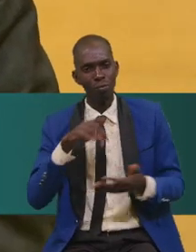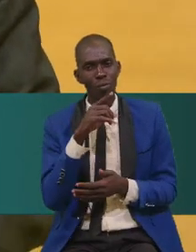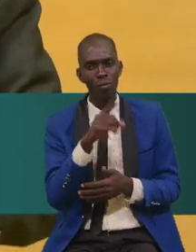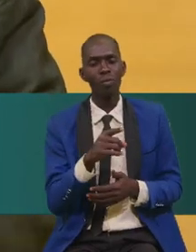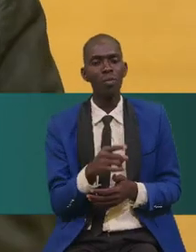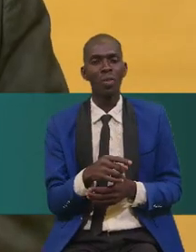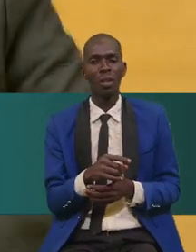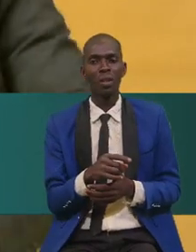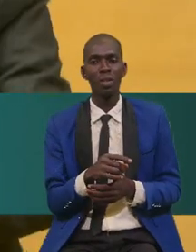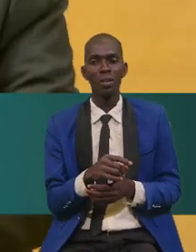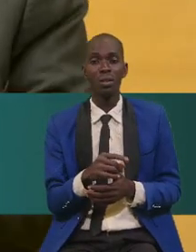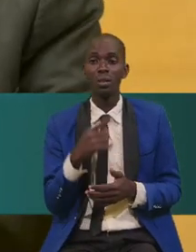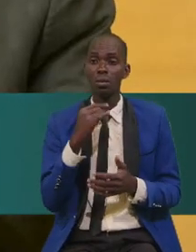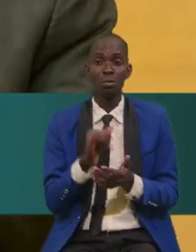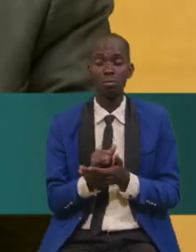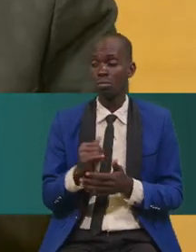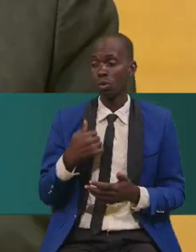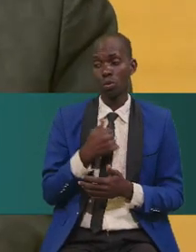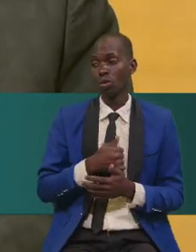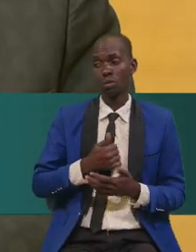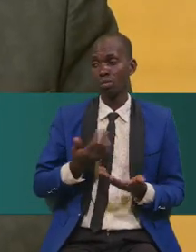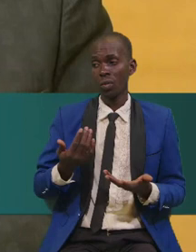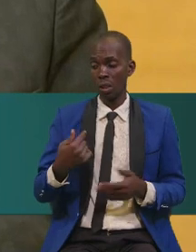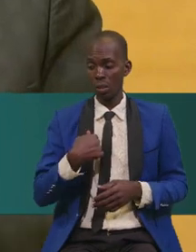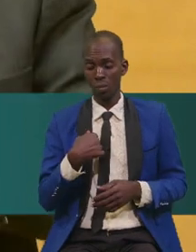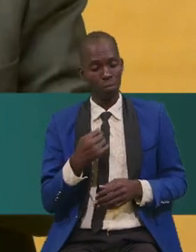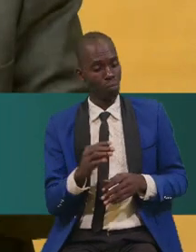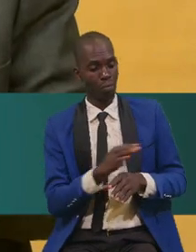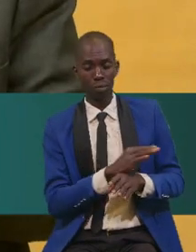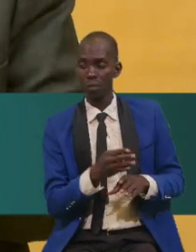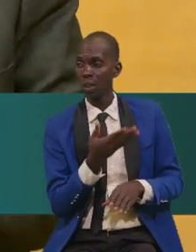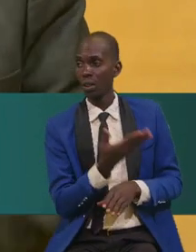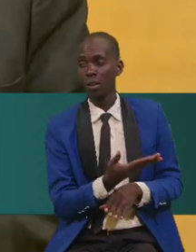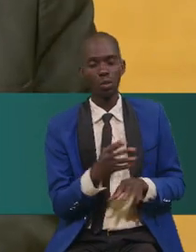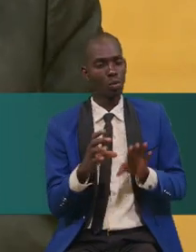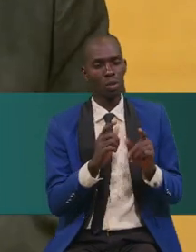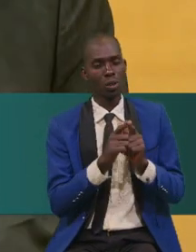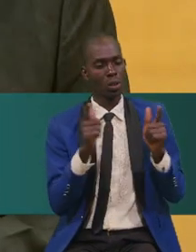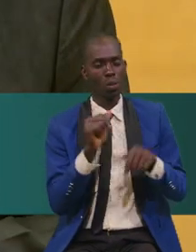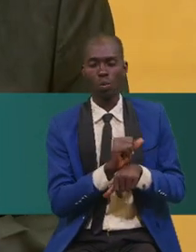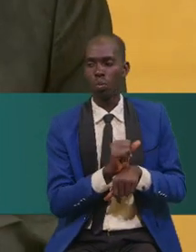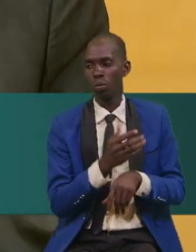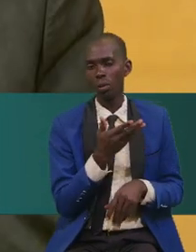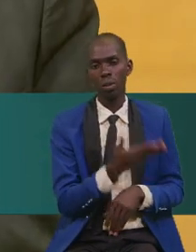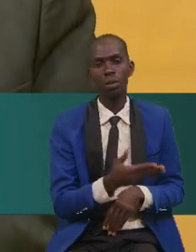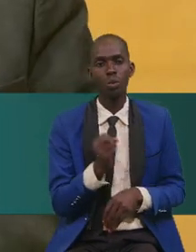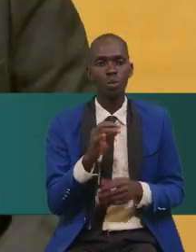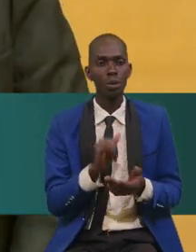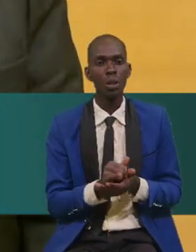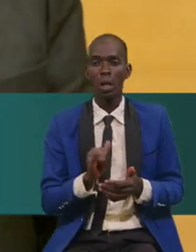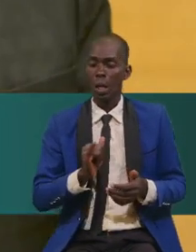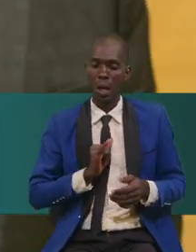said, I'm sorry. I am doing a great work so that I cannot come down to